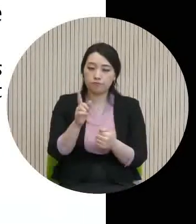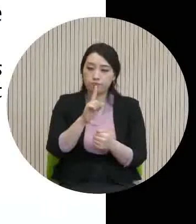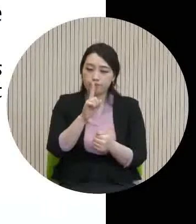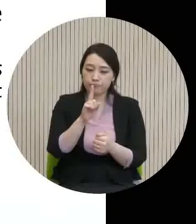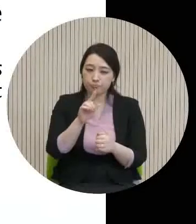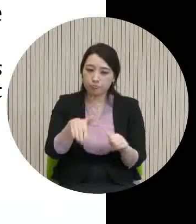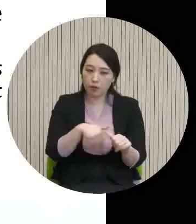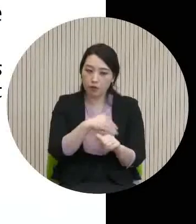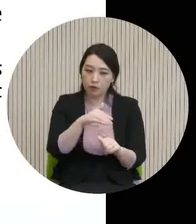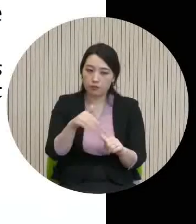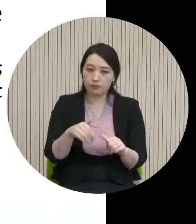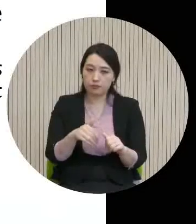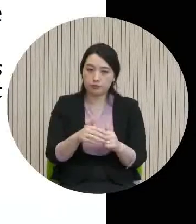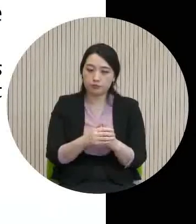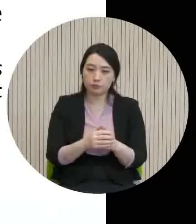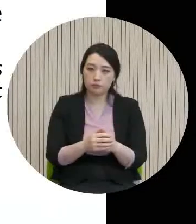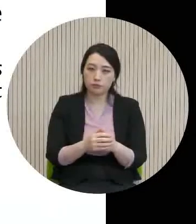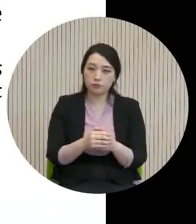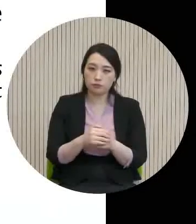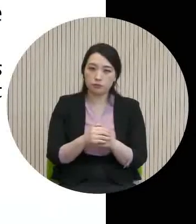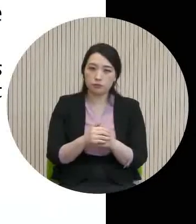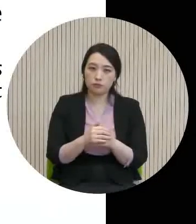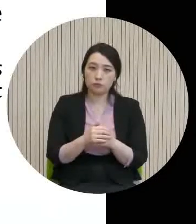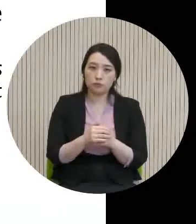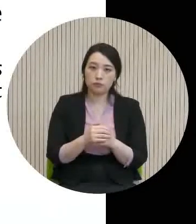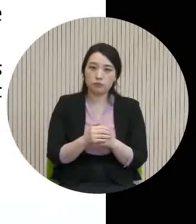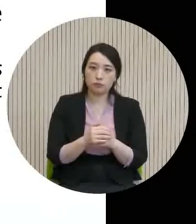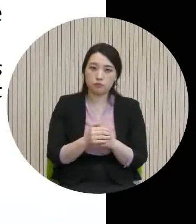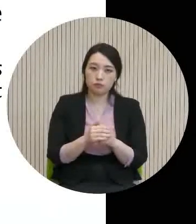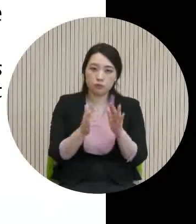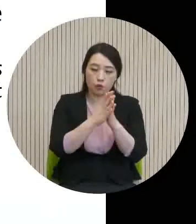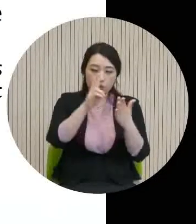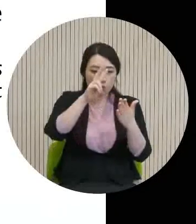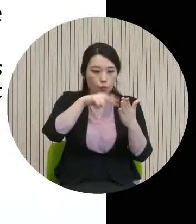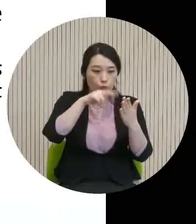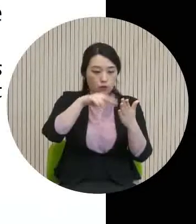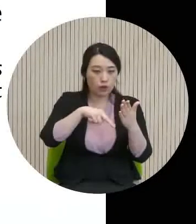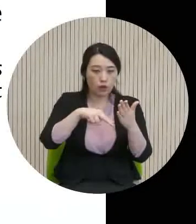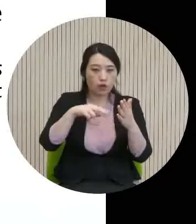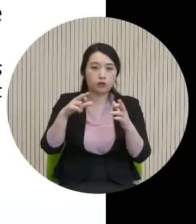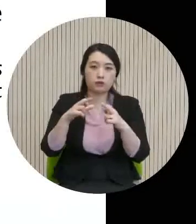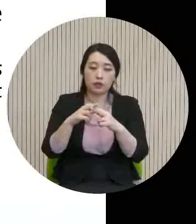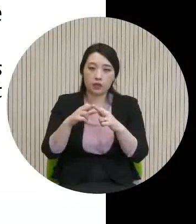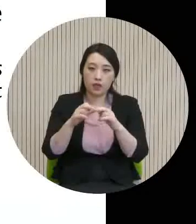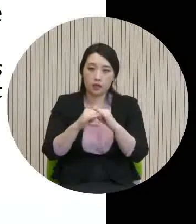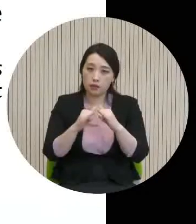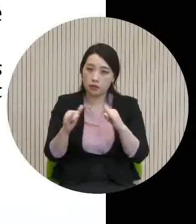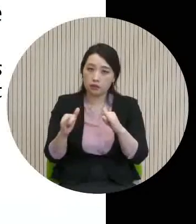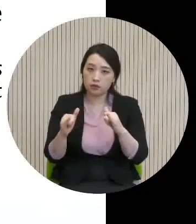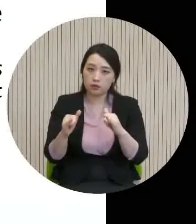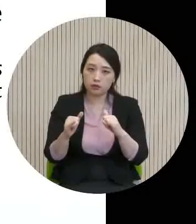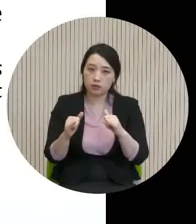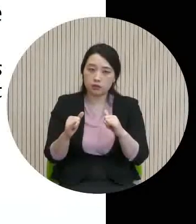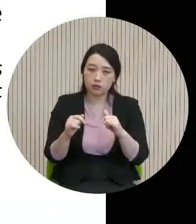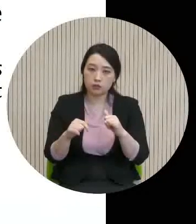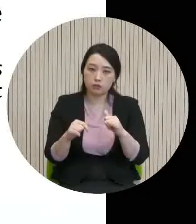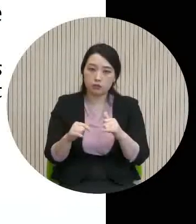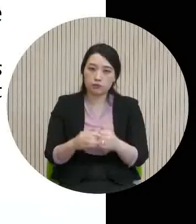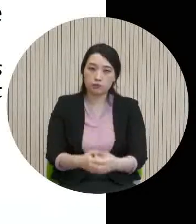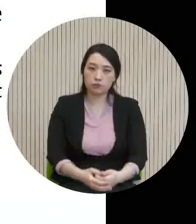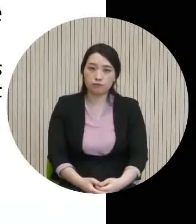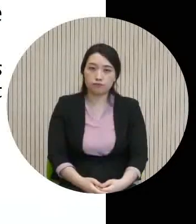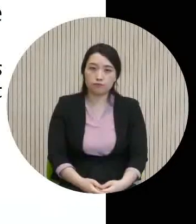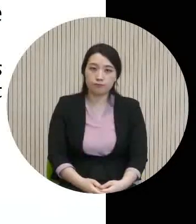the print disabled copy that is accessible may be